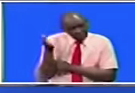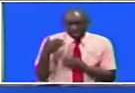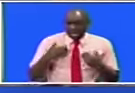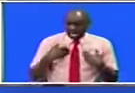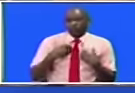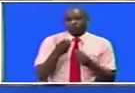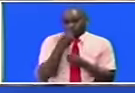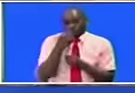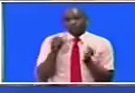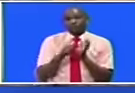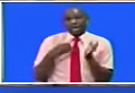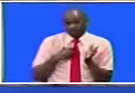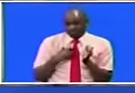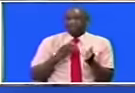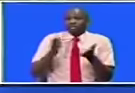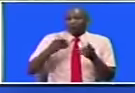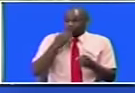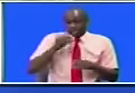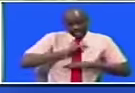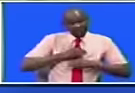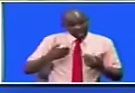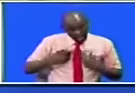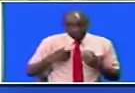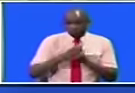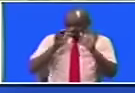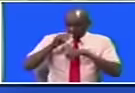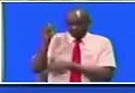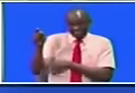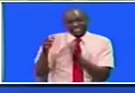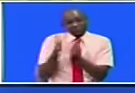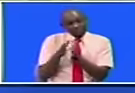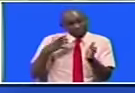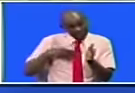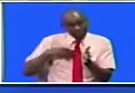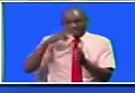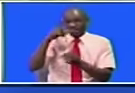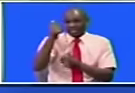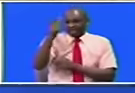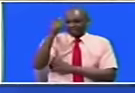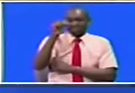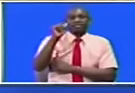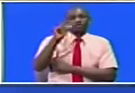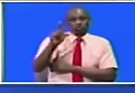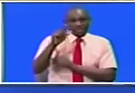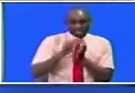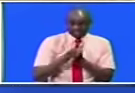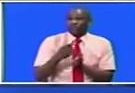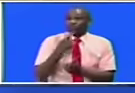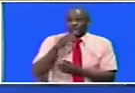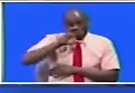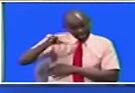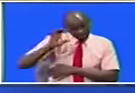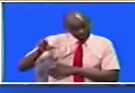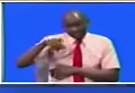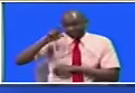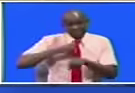secure, courtesy of farmers like Jen and the farming community in Katilu, Turkana County, that they have taken their